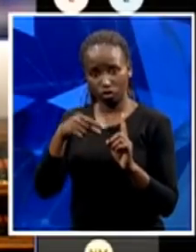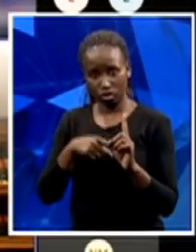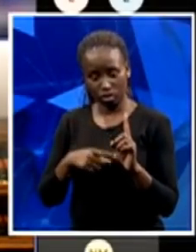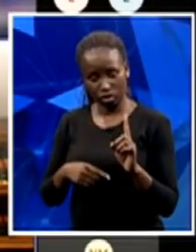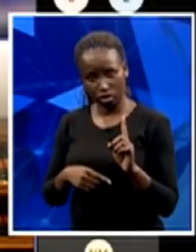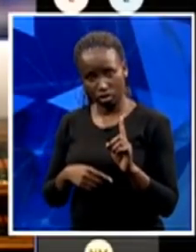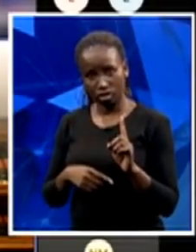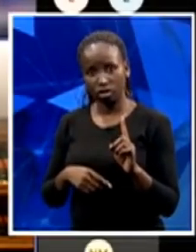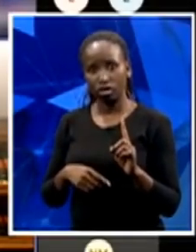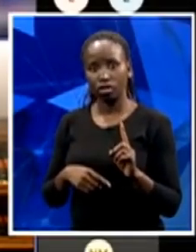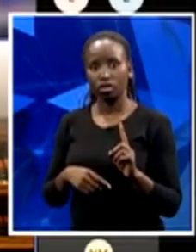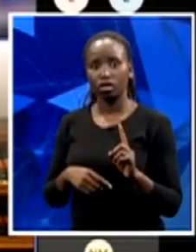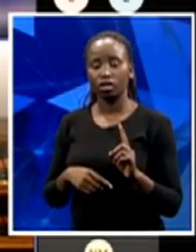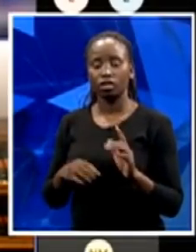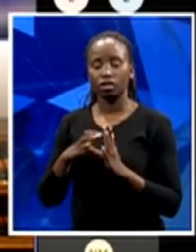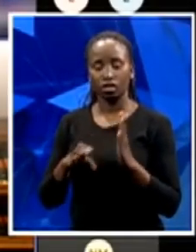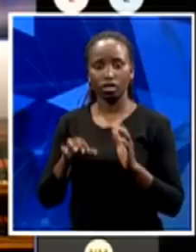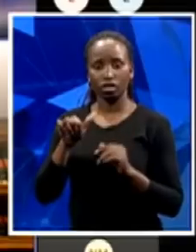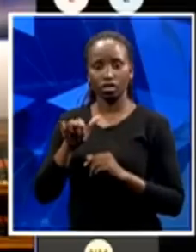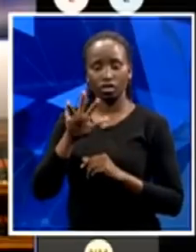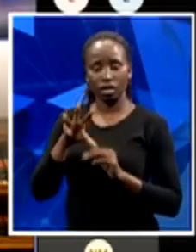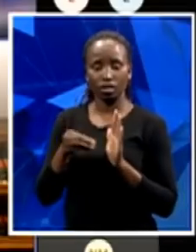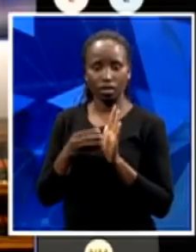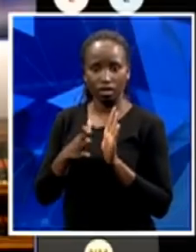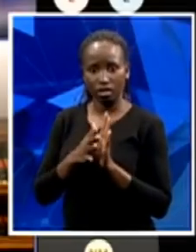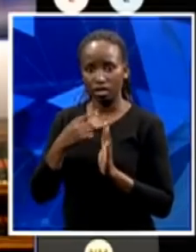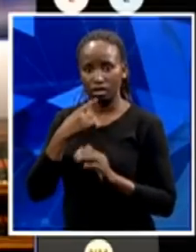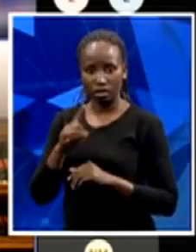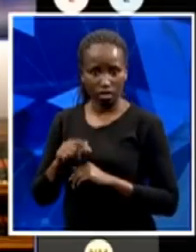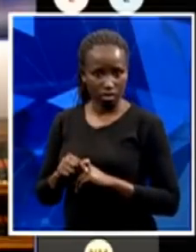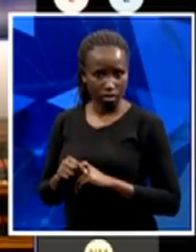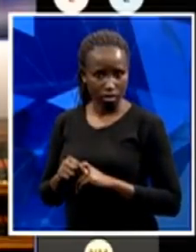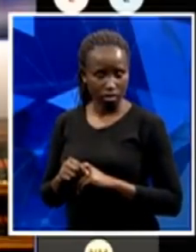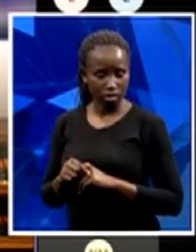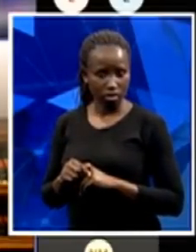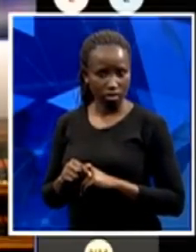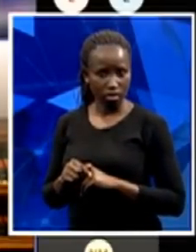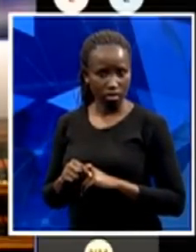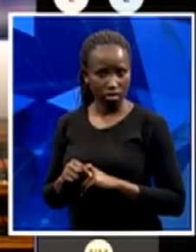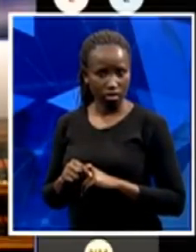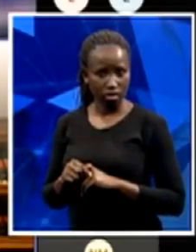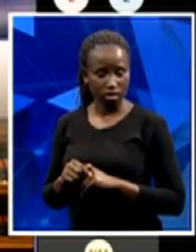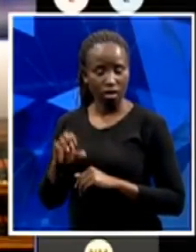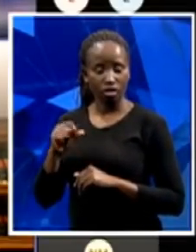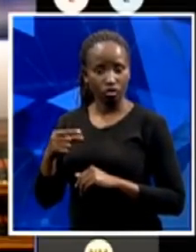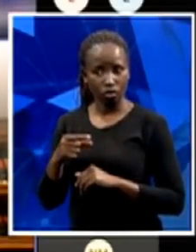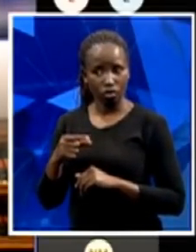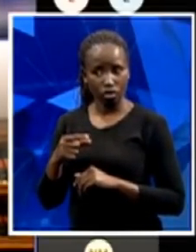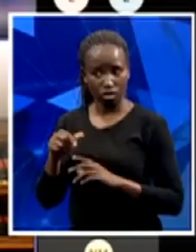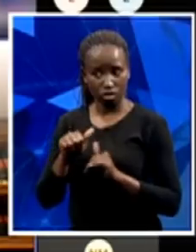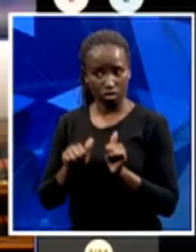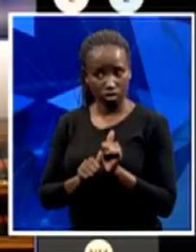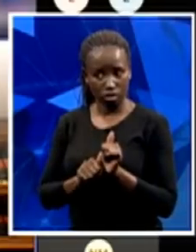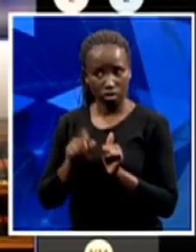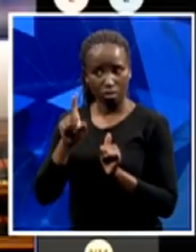It says the Deputy Secretary-General shall assist, deputize when necessary. And